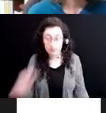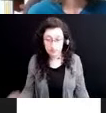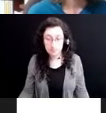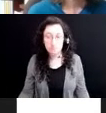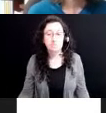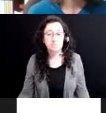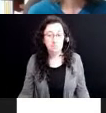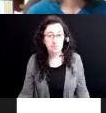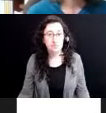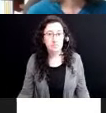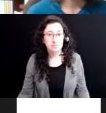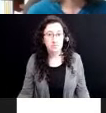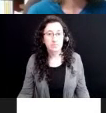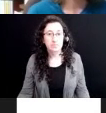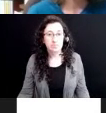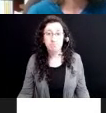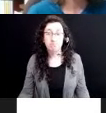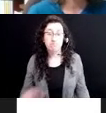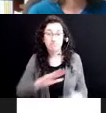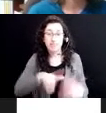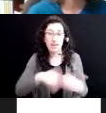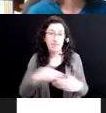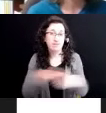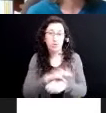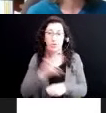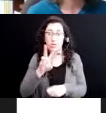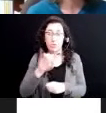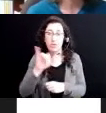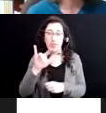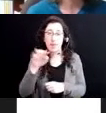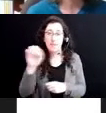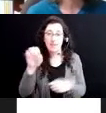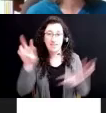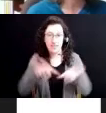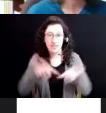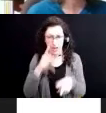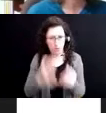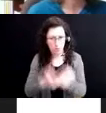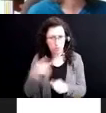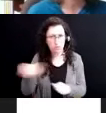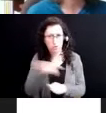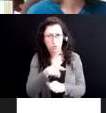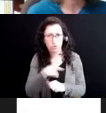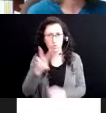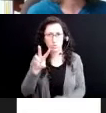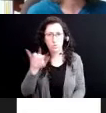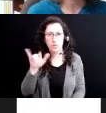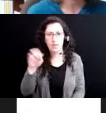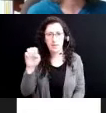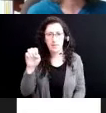and all of Willamette Valley. So I understand that many of you are within the Willamette Valley ecoregion, but some of